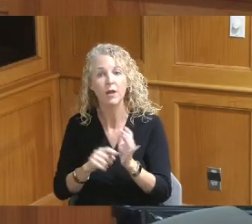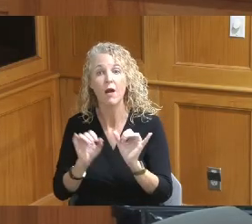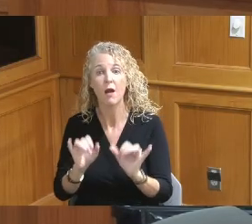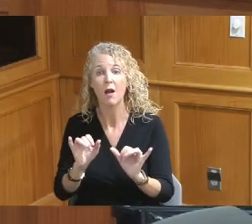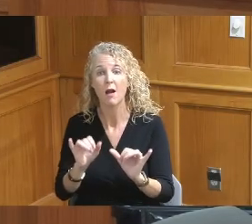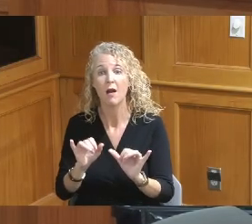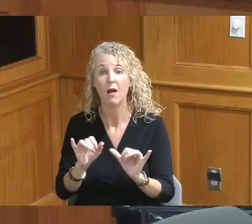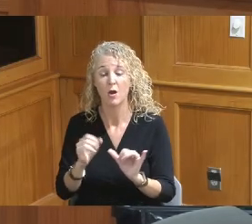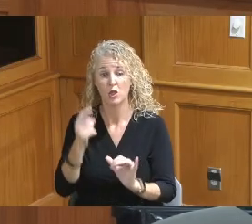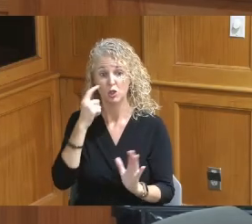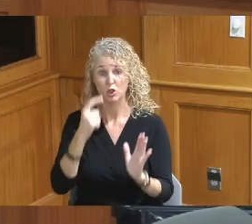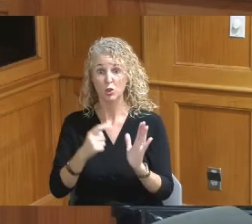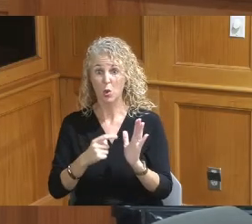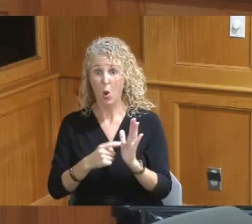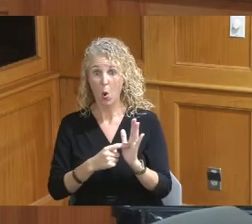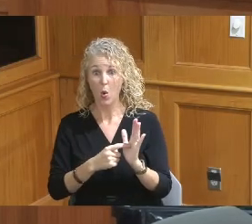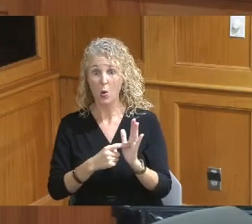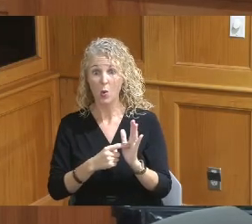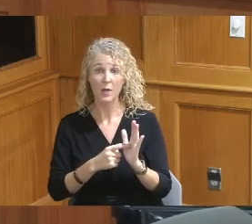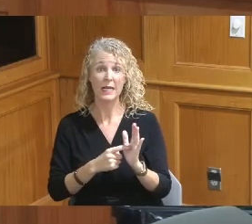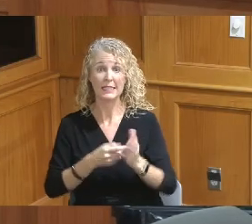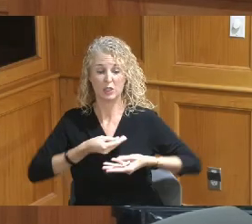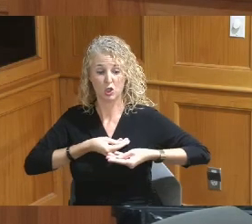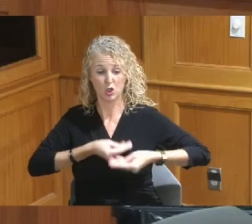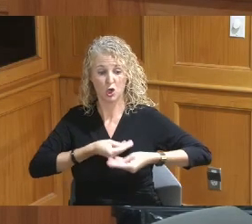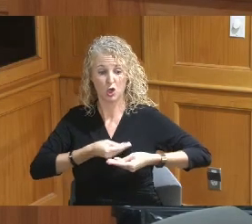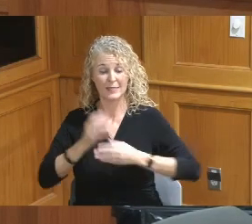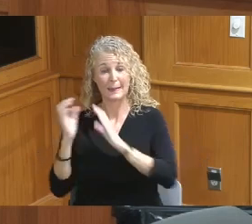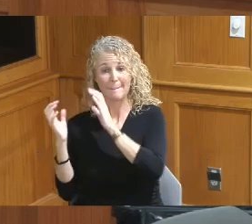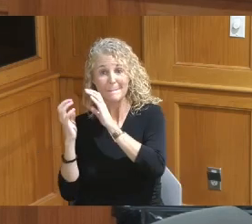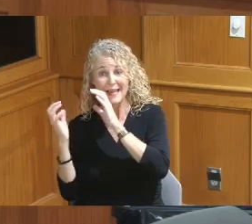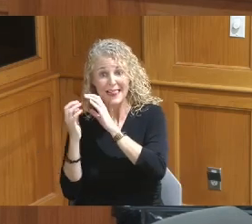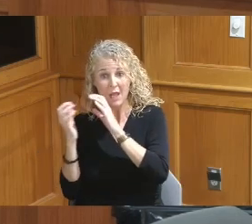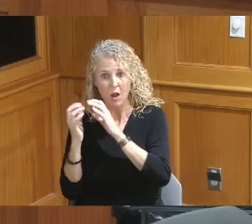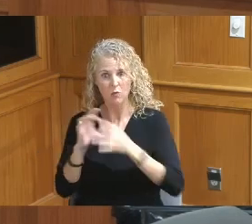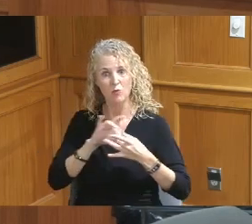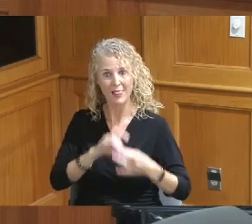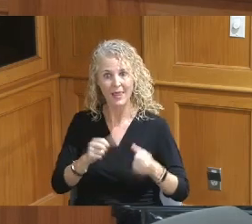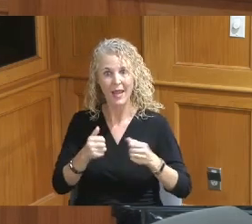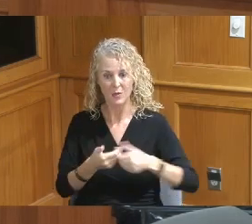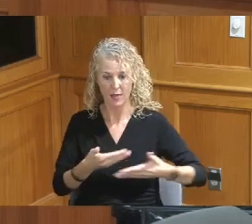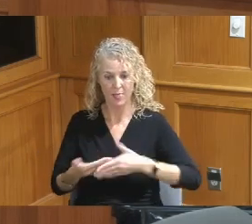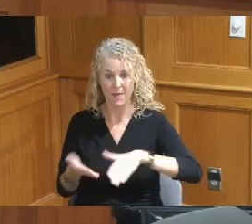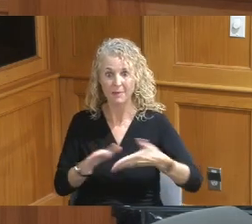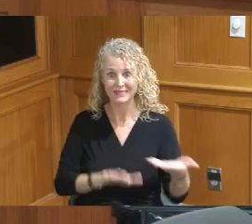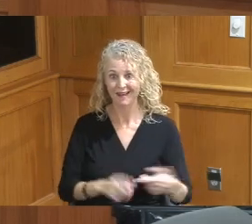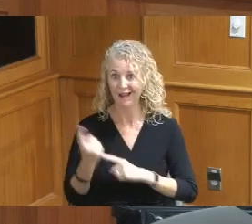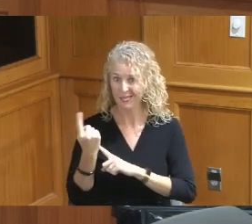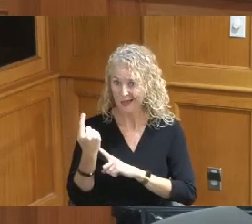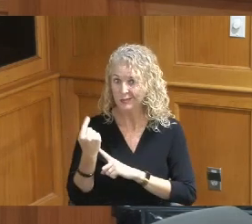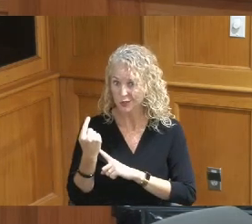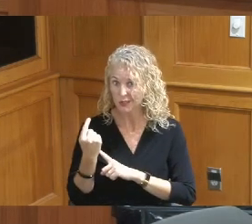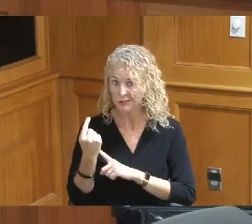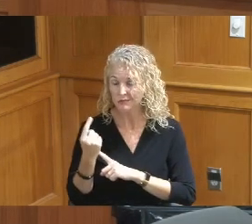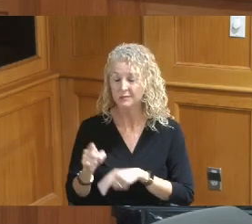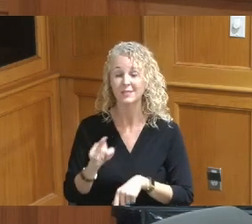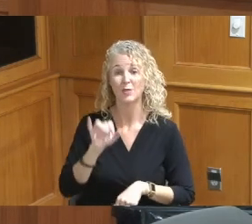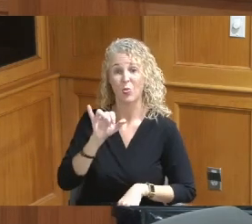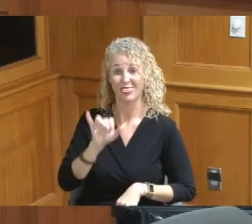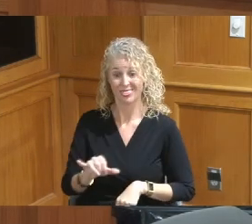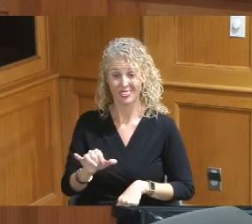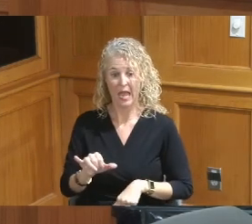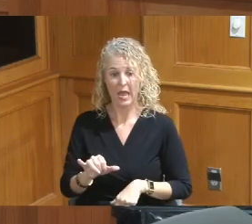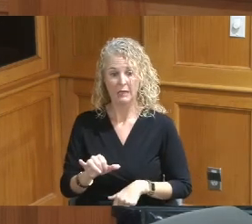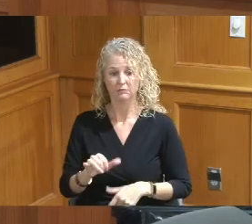the emerging trend of nursing pillow involvement in sleep-related infant deaths last year, elevating a critical